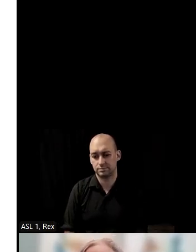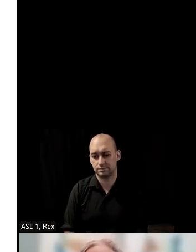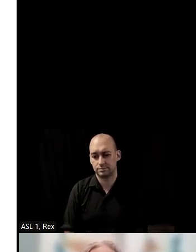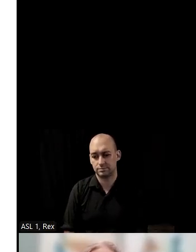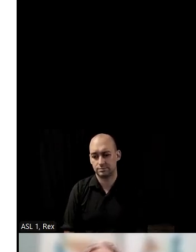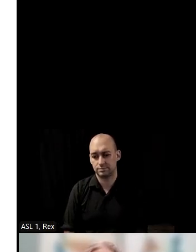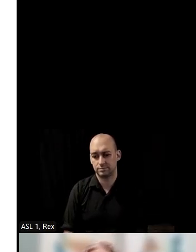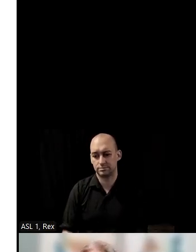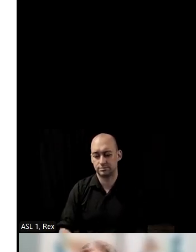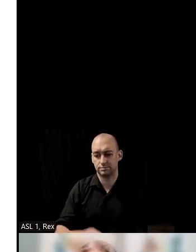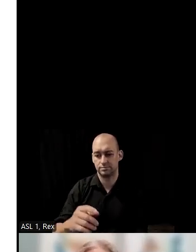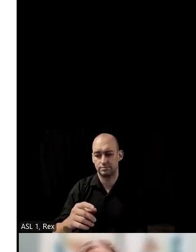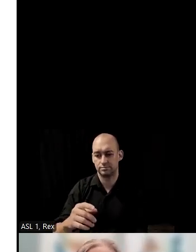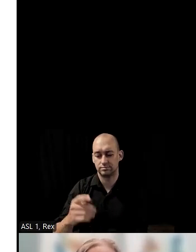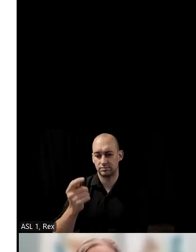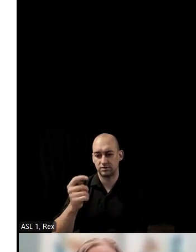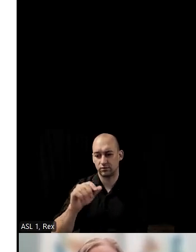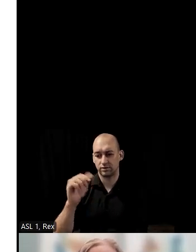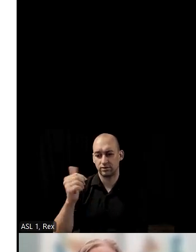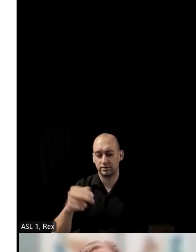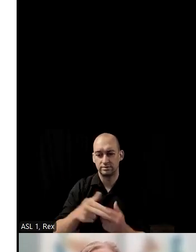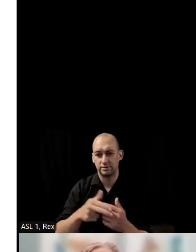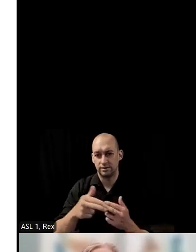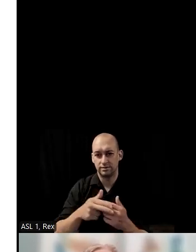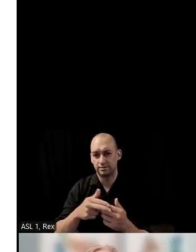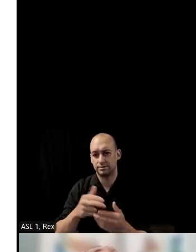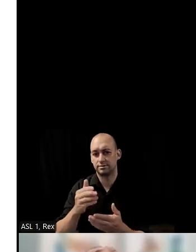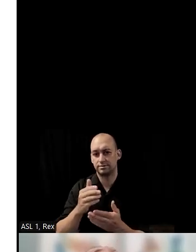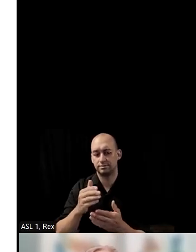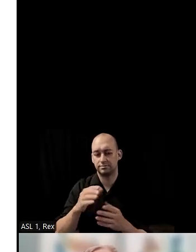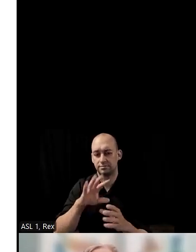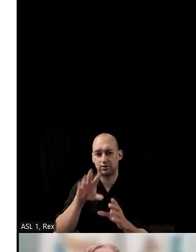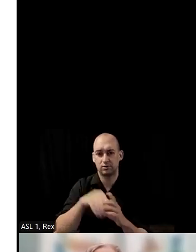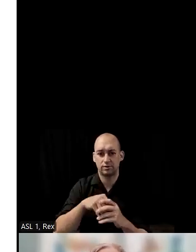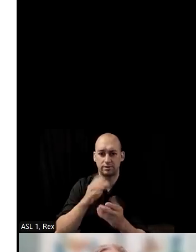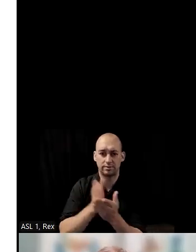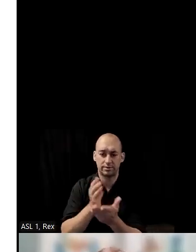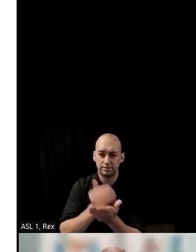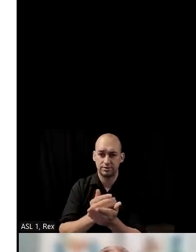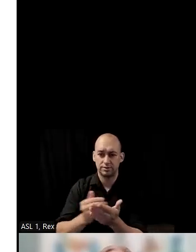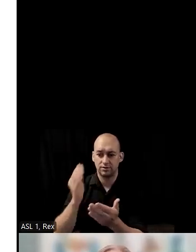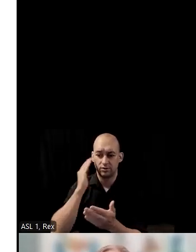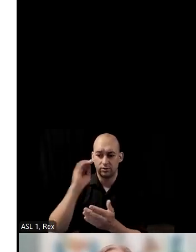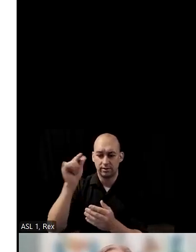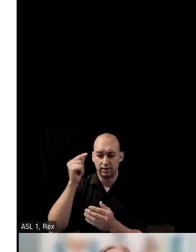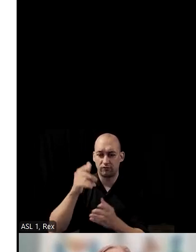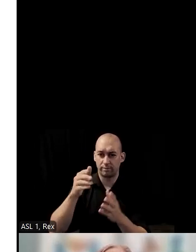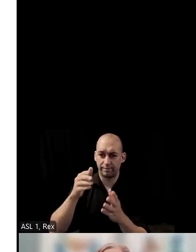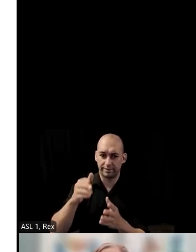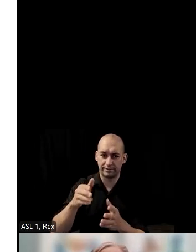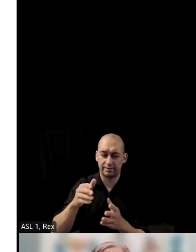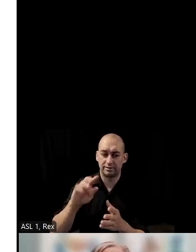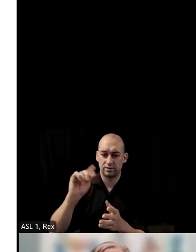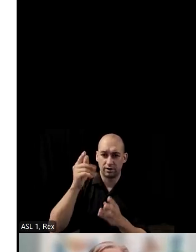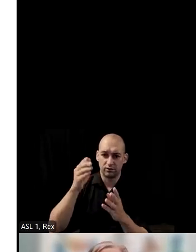So just a couple other slides that are about some of what was included in the budget. The processes that the governor puts